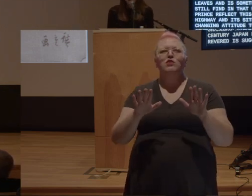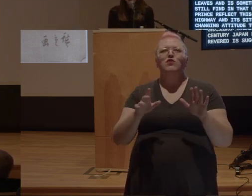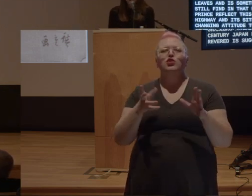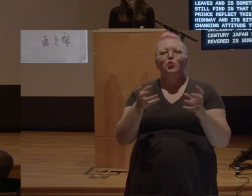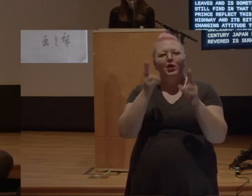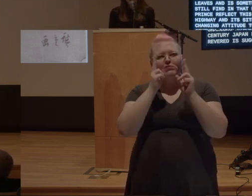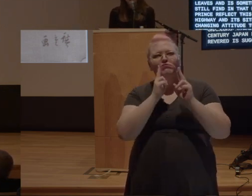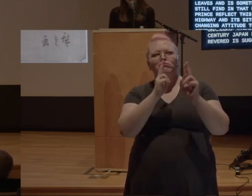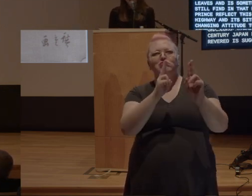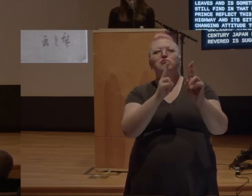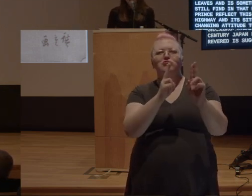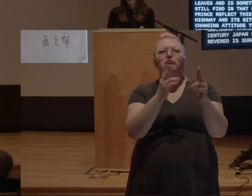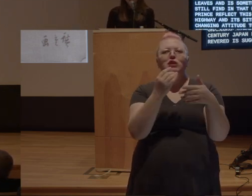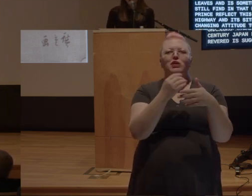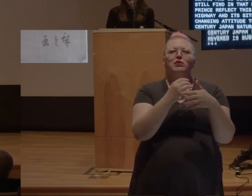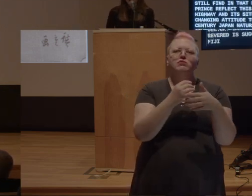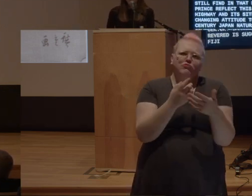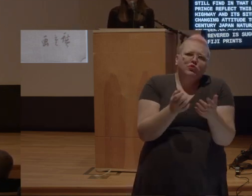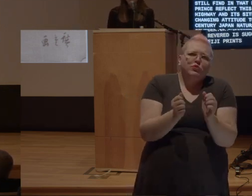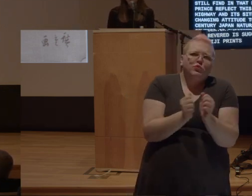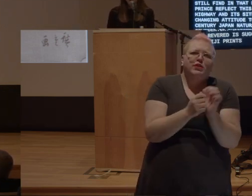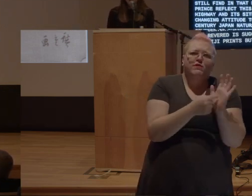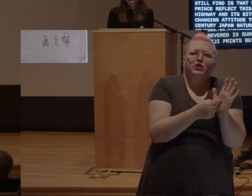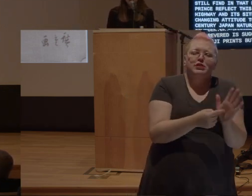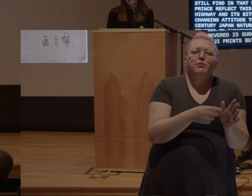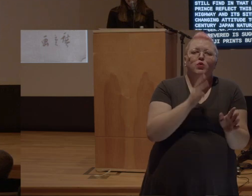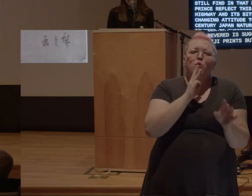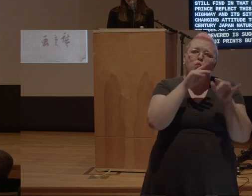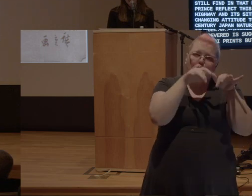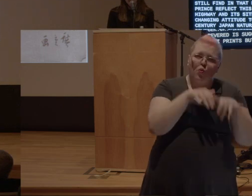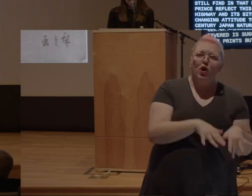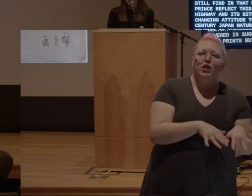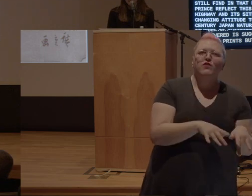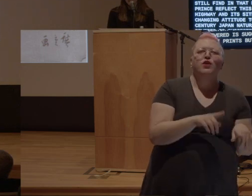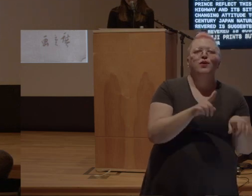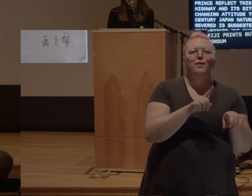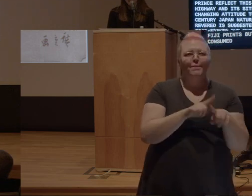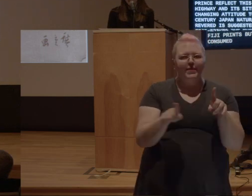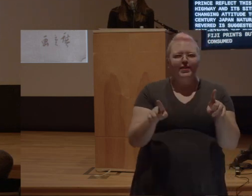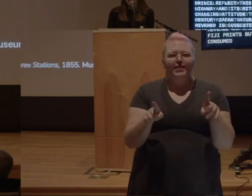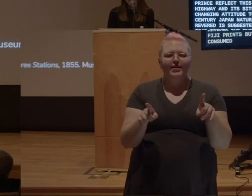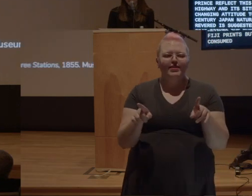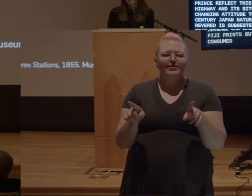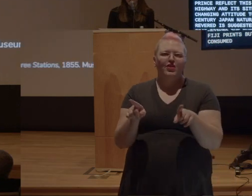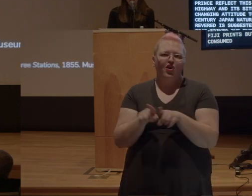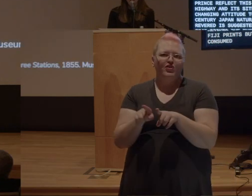Hokusai's waterfall and Fuji prints, but they could also be marketed and consumed.